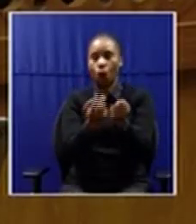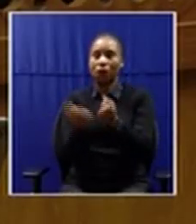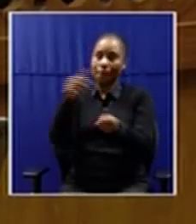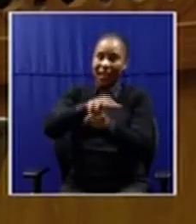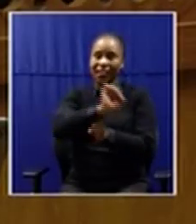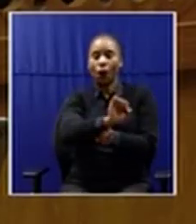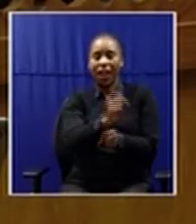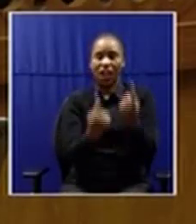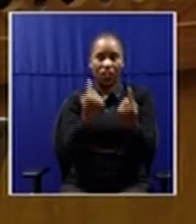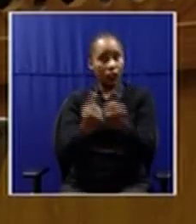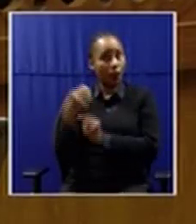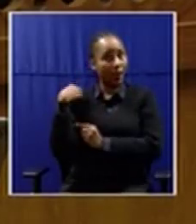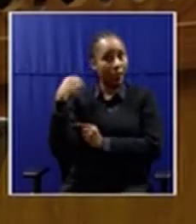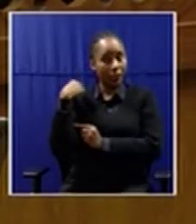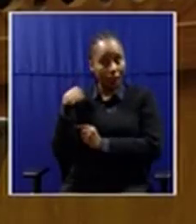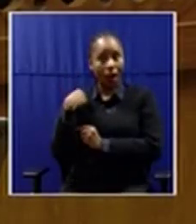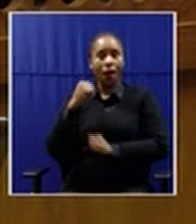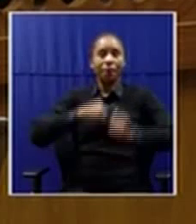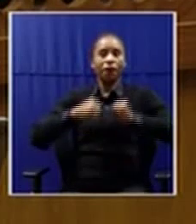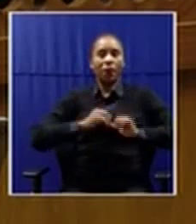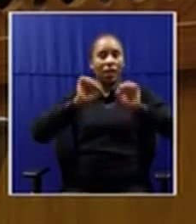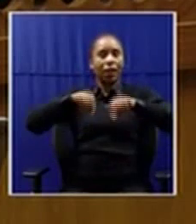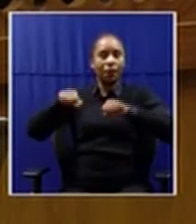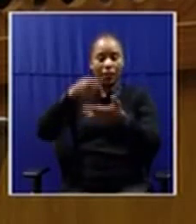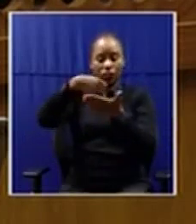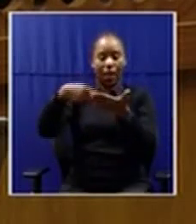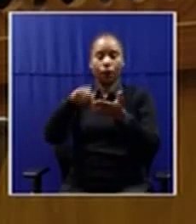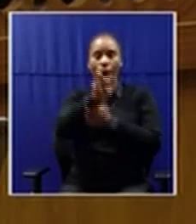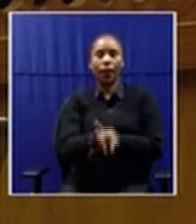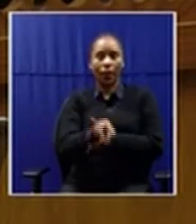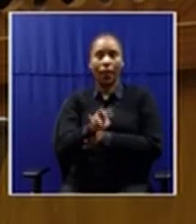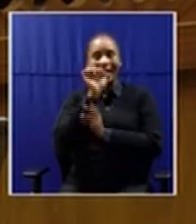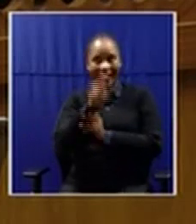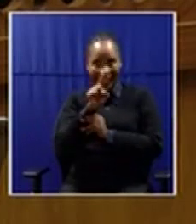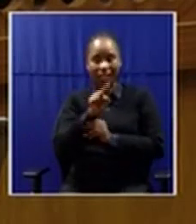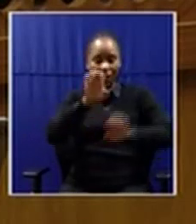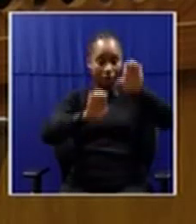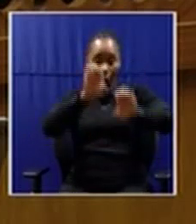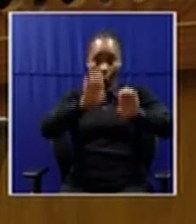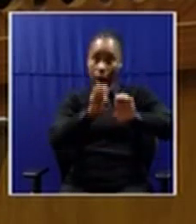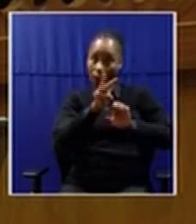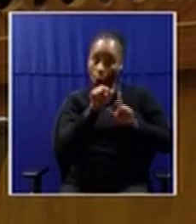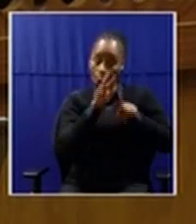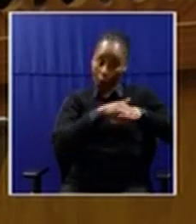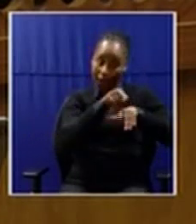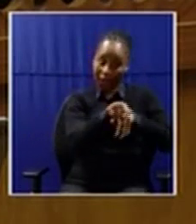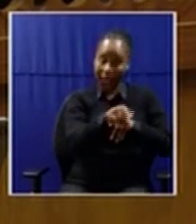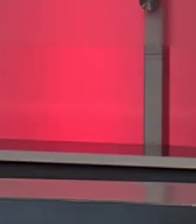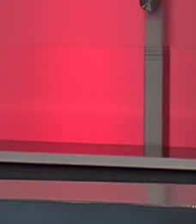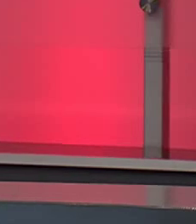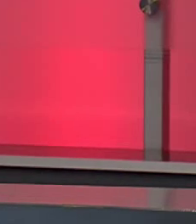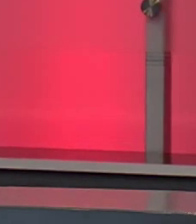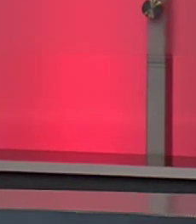will sign a performance agreement by which they will be evaluated and for which they will be held